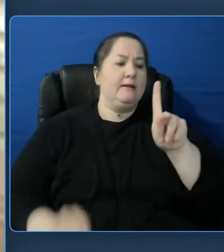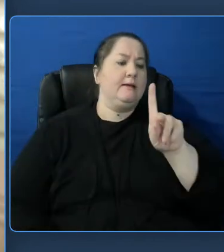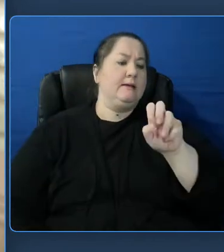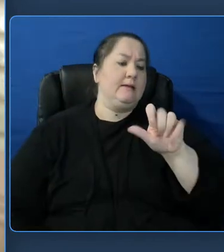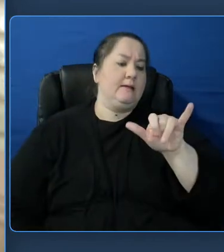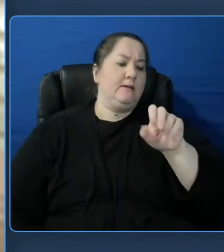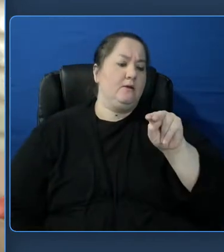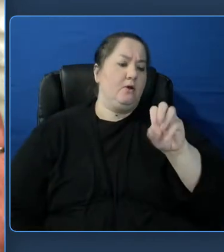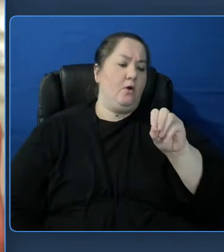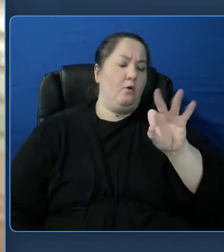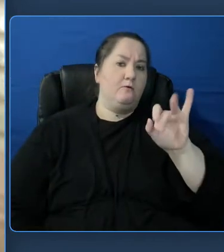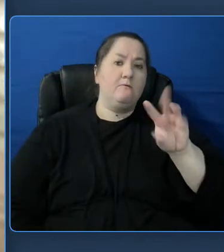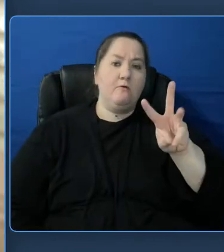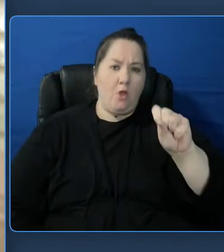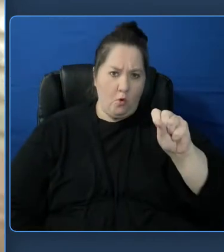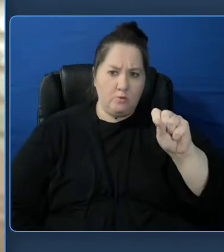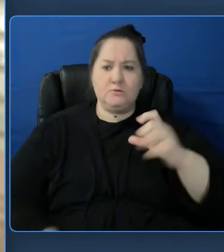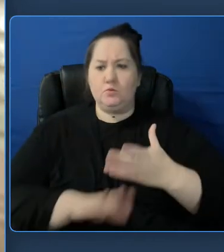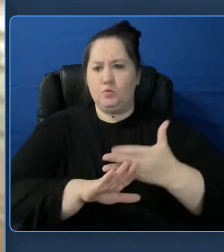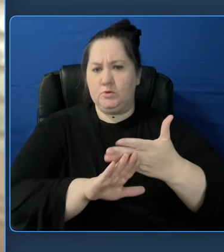we've used in the past.